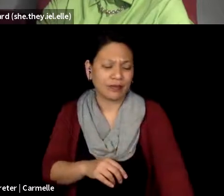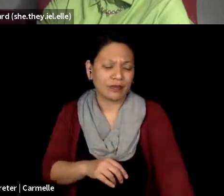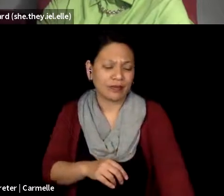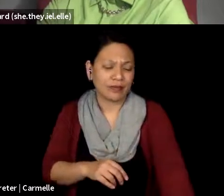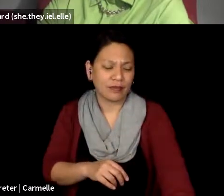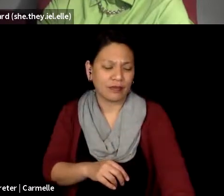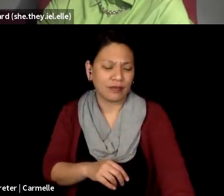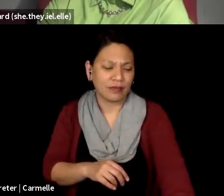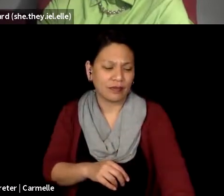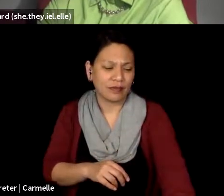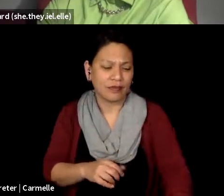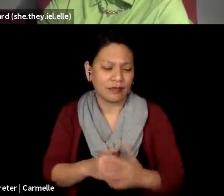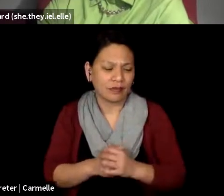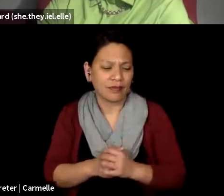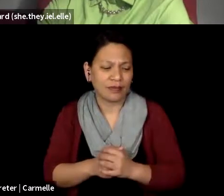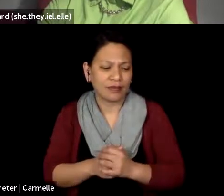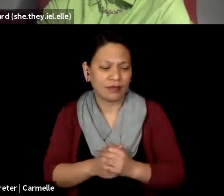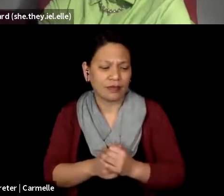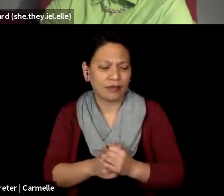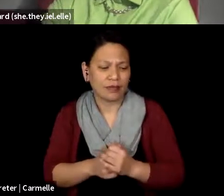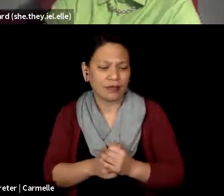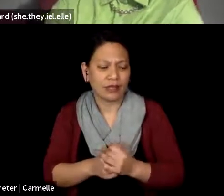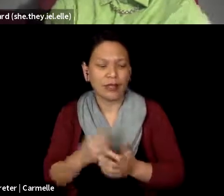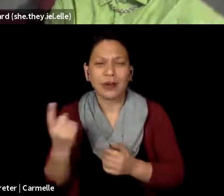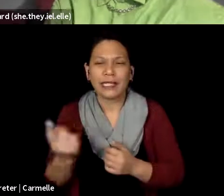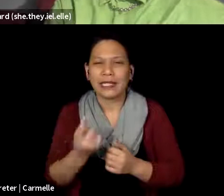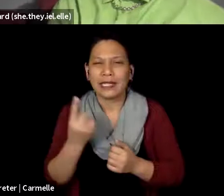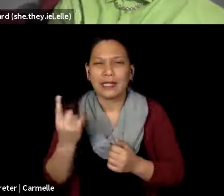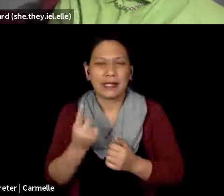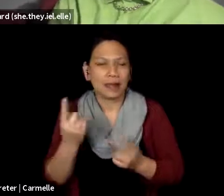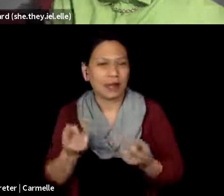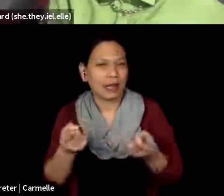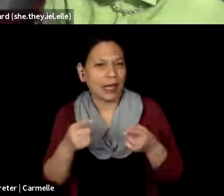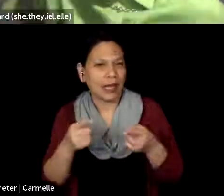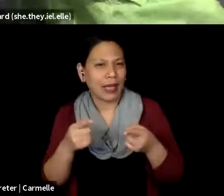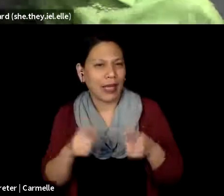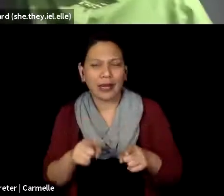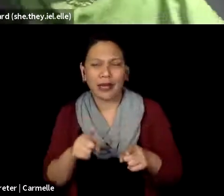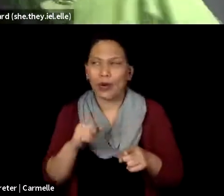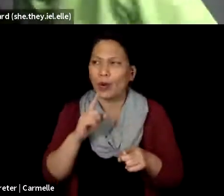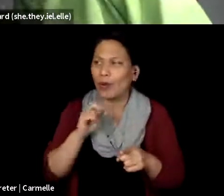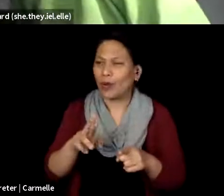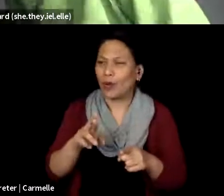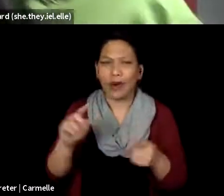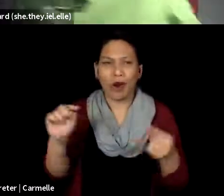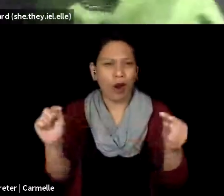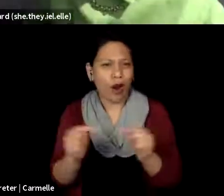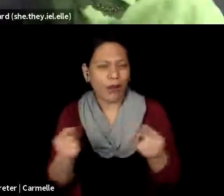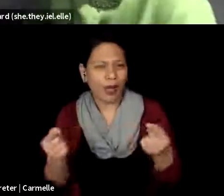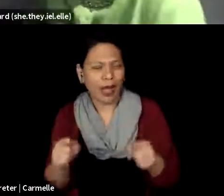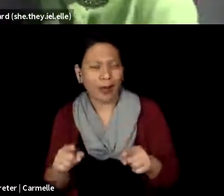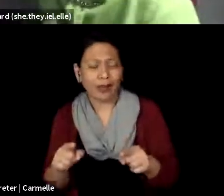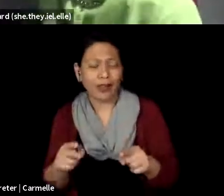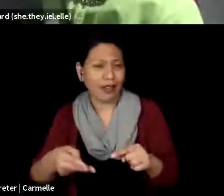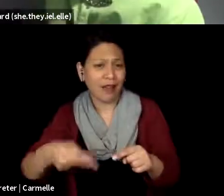that the chances of something happening, that harm happening with an institution is high. And so it's a matter of how it's dealt